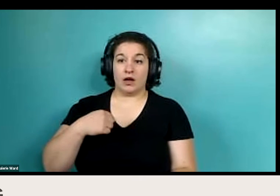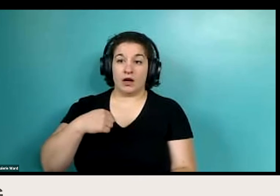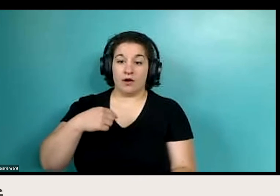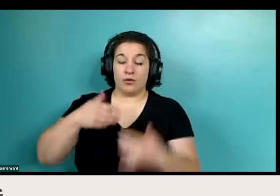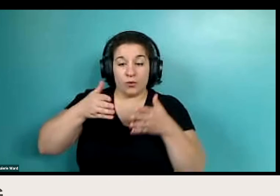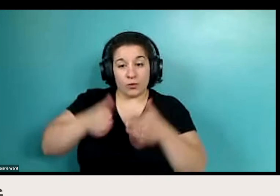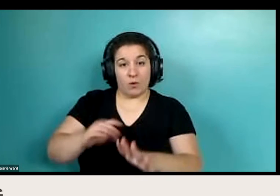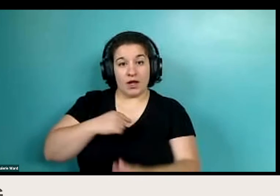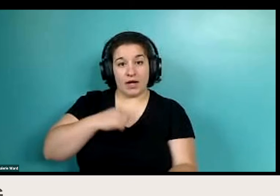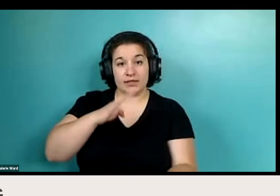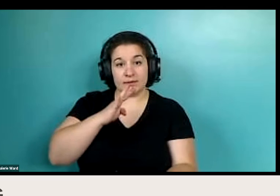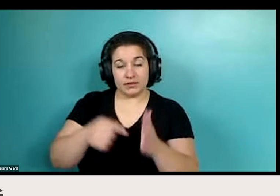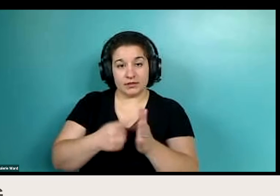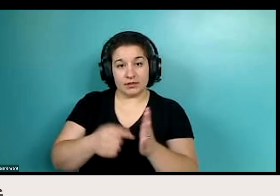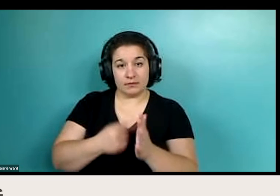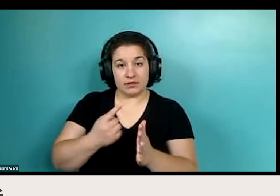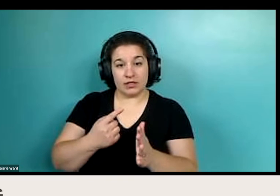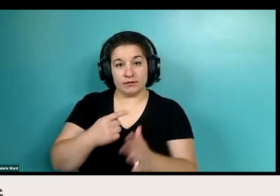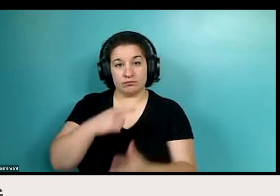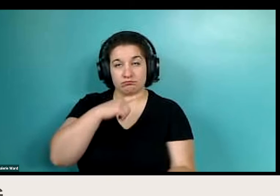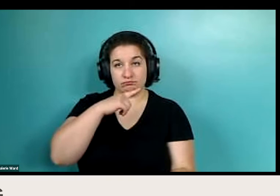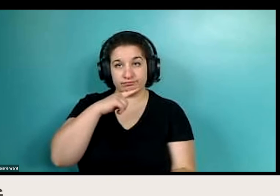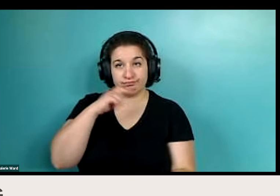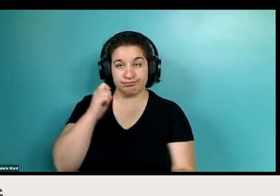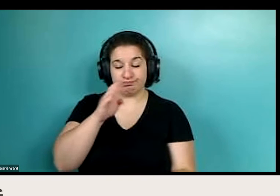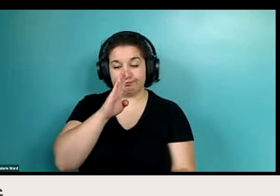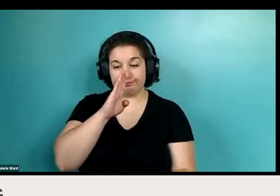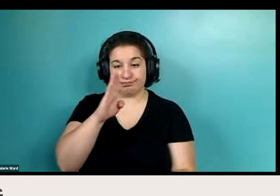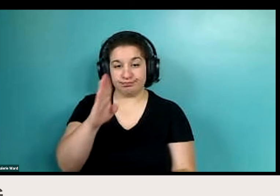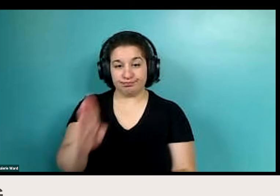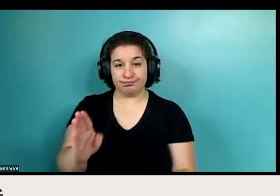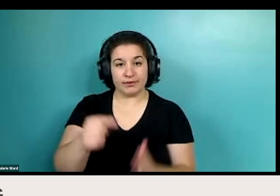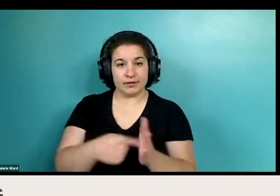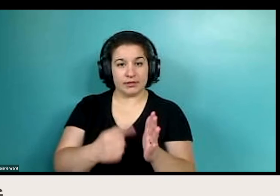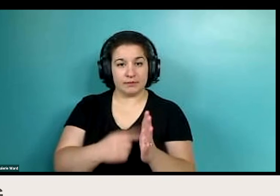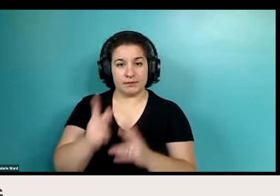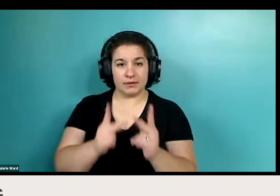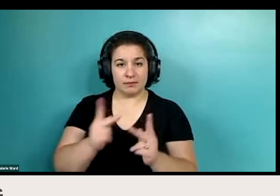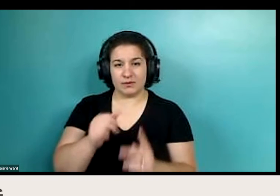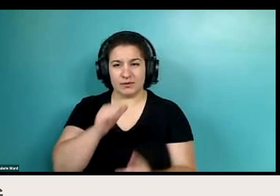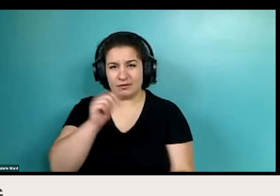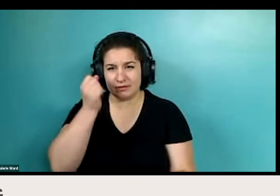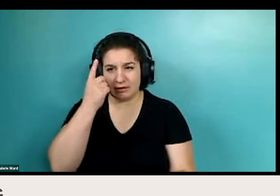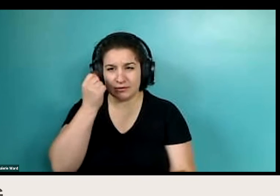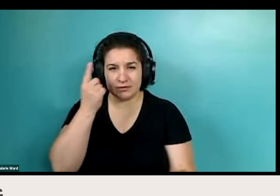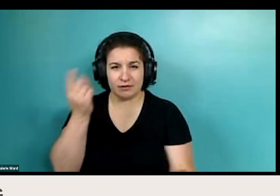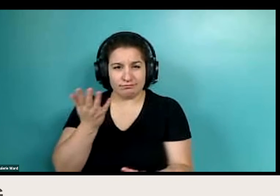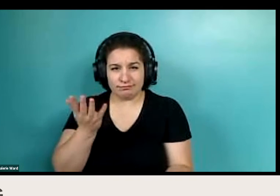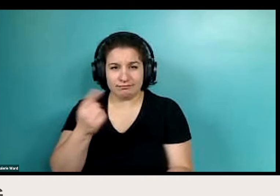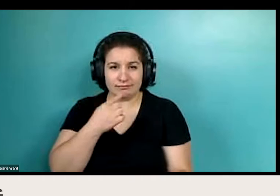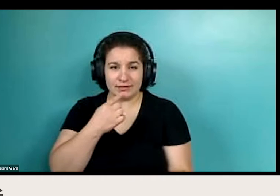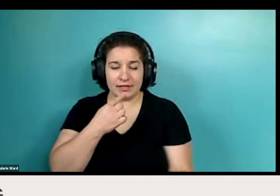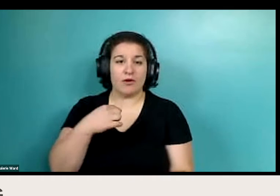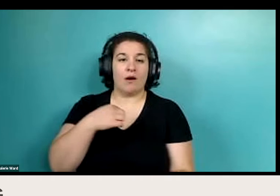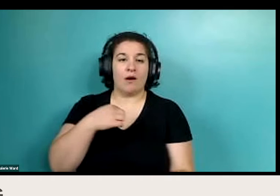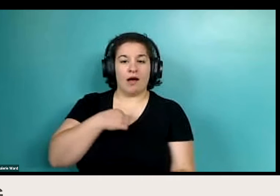so dry that people can't tell where I'm going and what I'm doing and why I'm saying what I'm saying. So I have to understand my